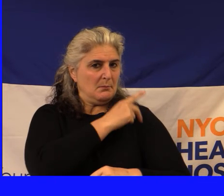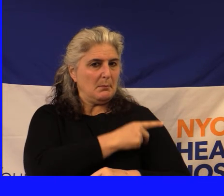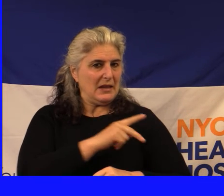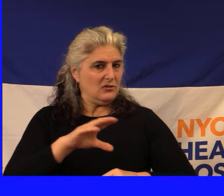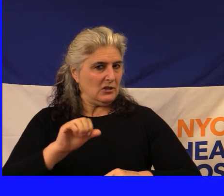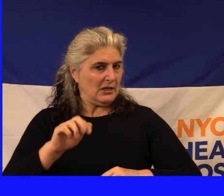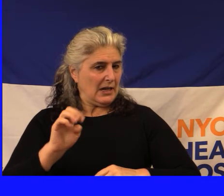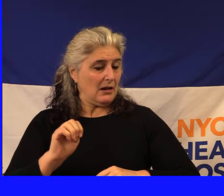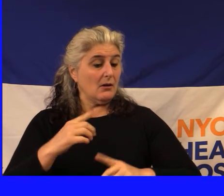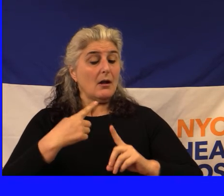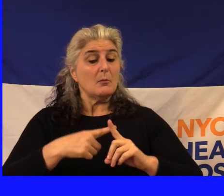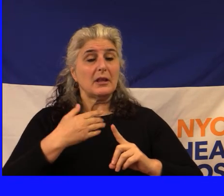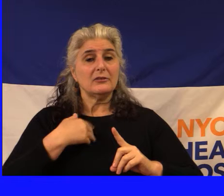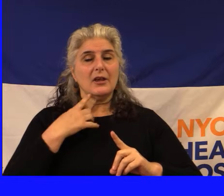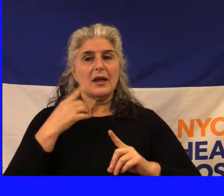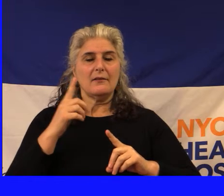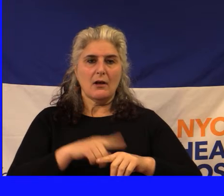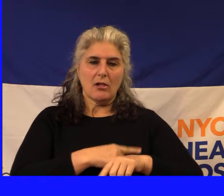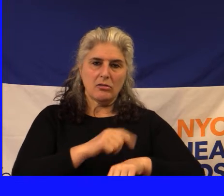our long-standing